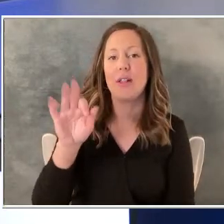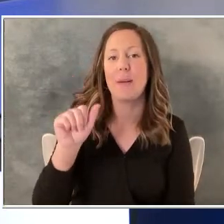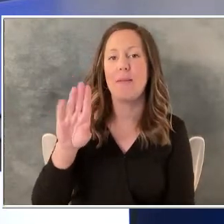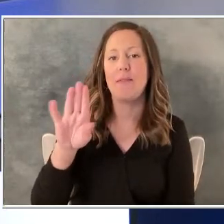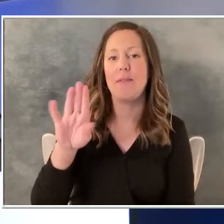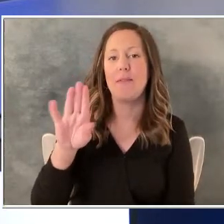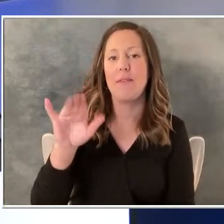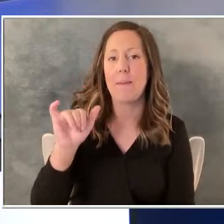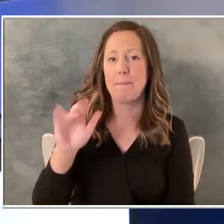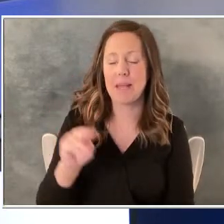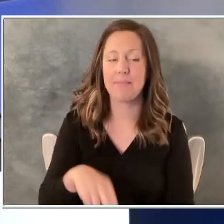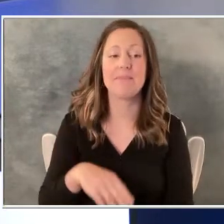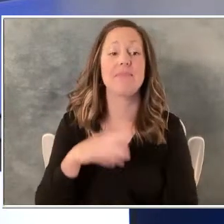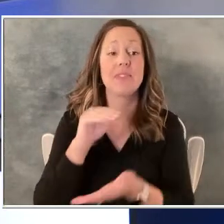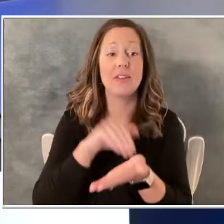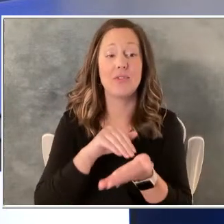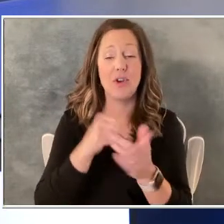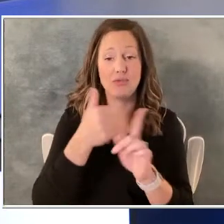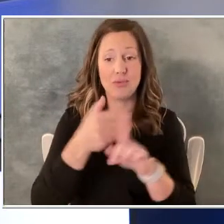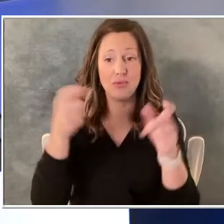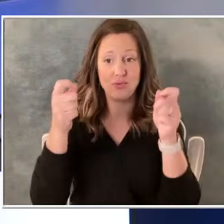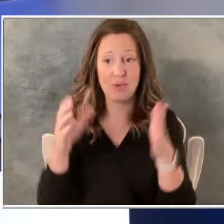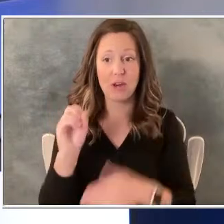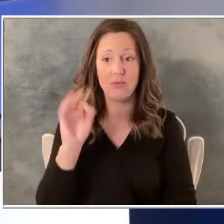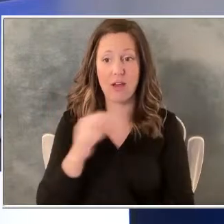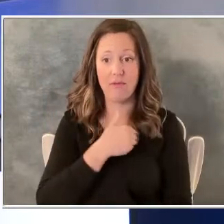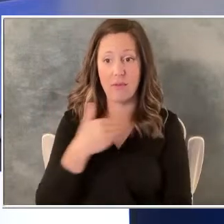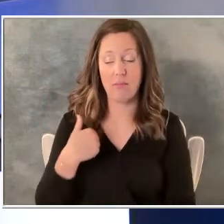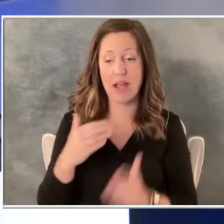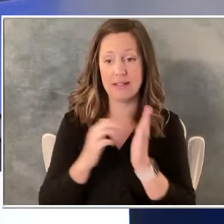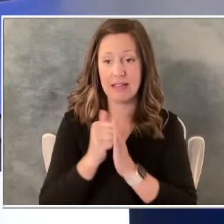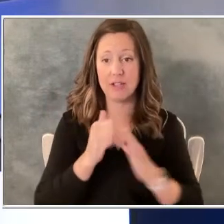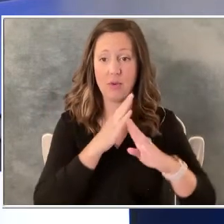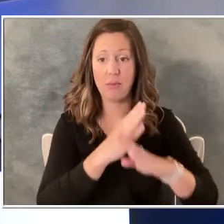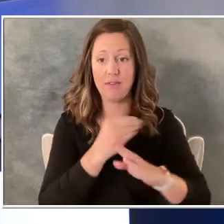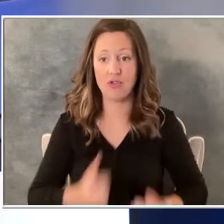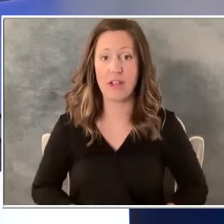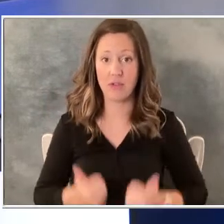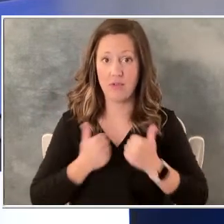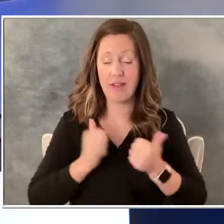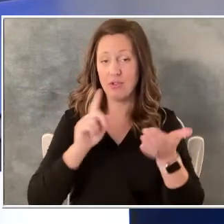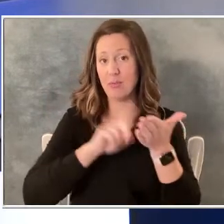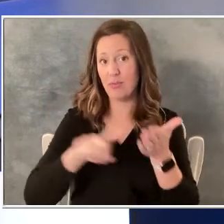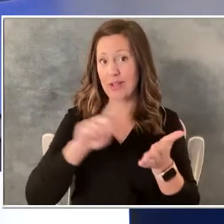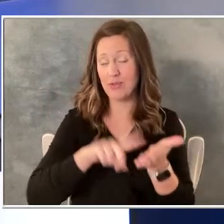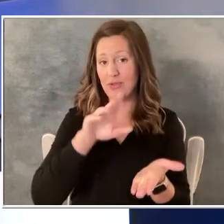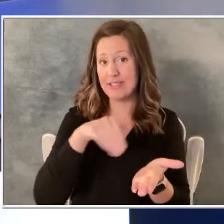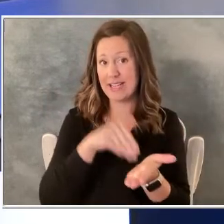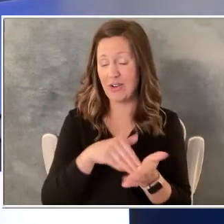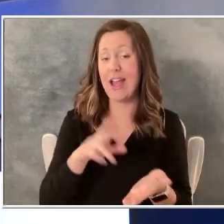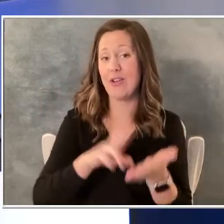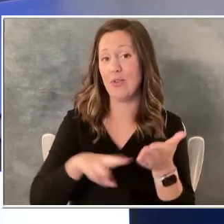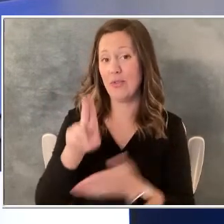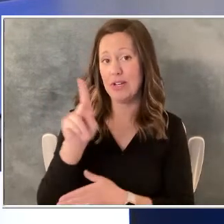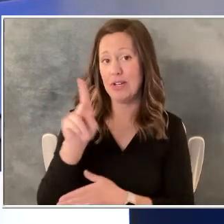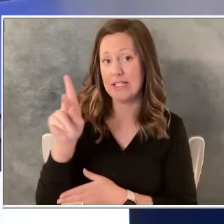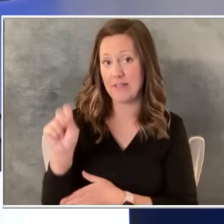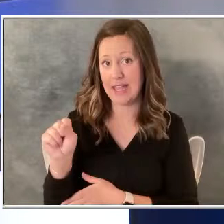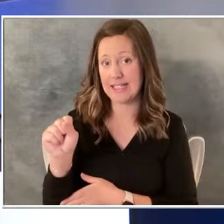is the director of the Breast Cancer Prevention and Survivorship Research Center at the University of Kansas Cancer